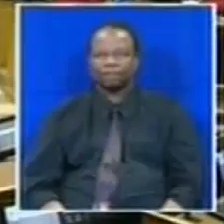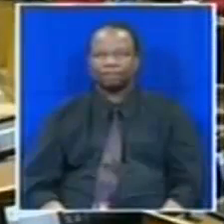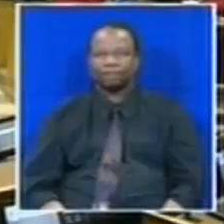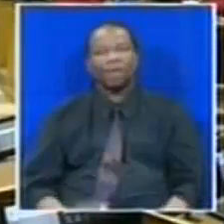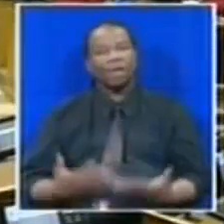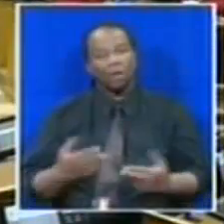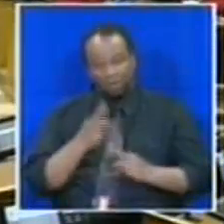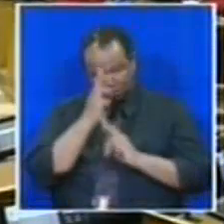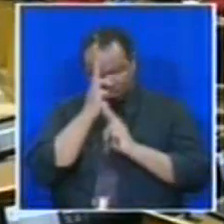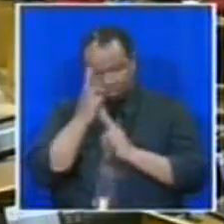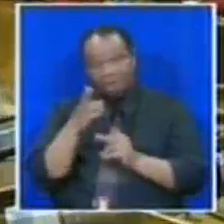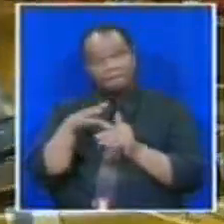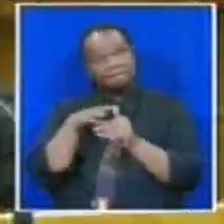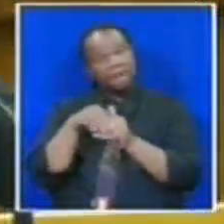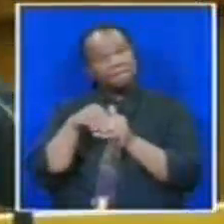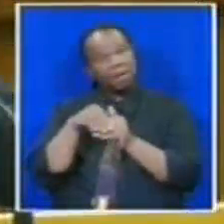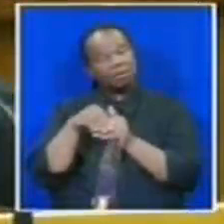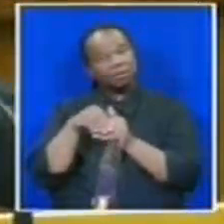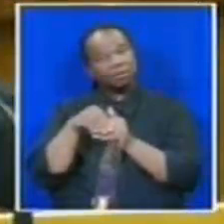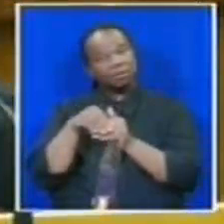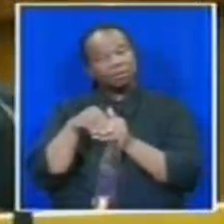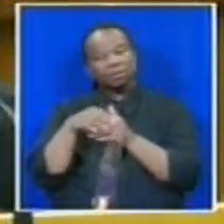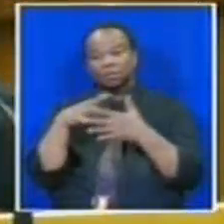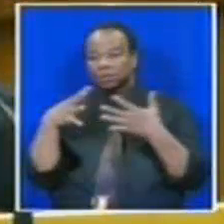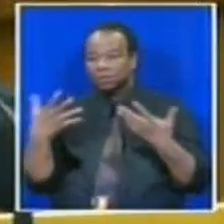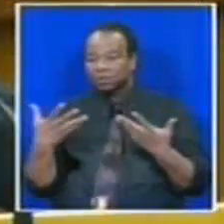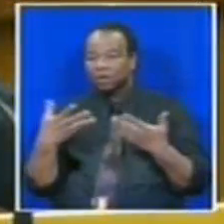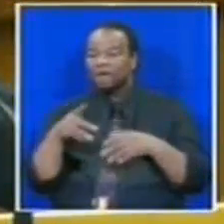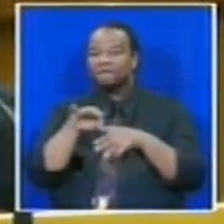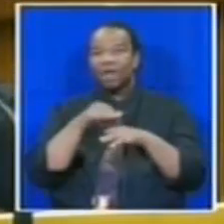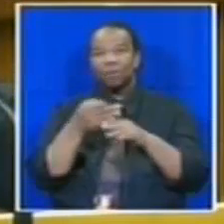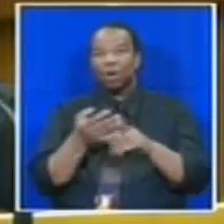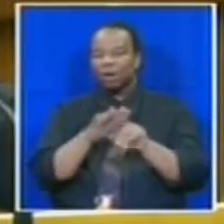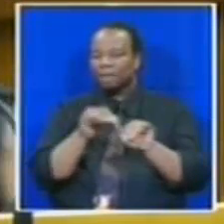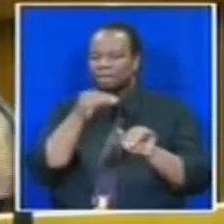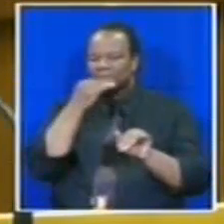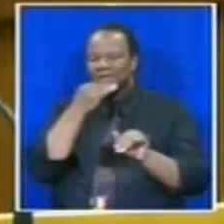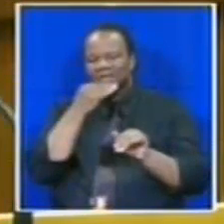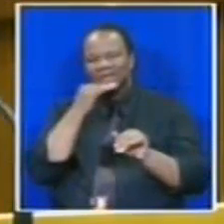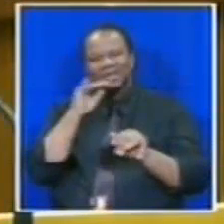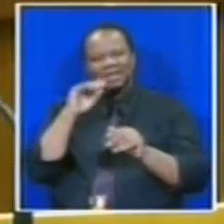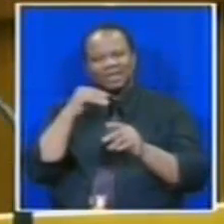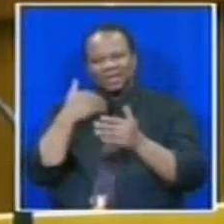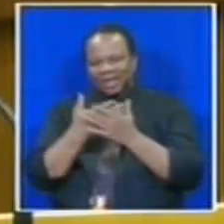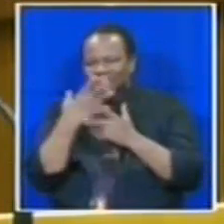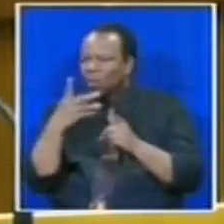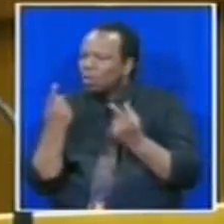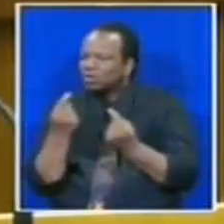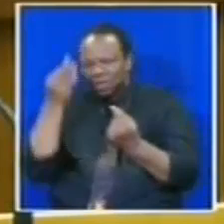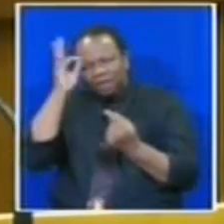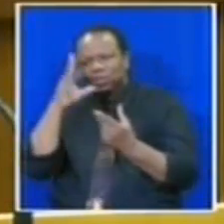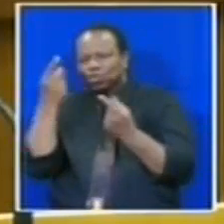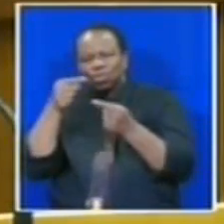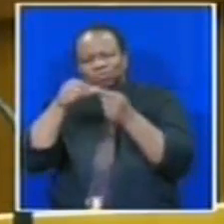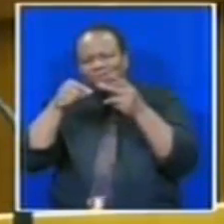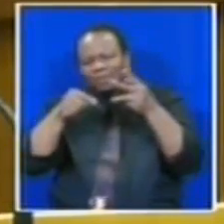Honorable members, the MTBPS cannot provide all the details of every government undertaking, but it